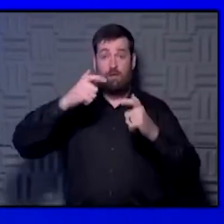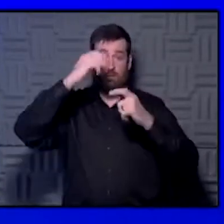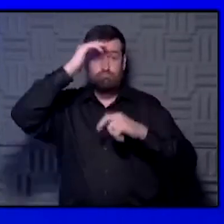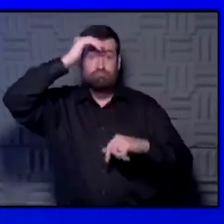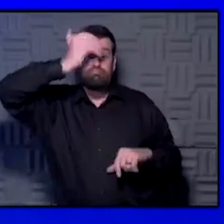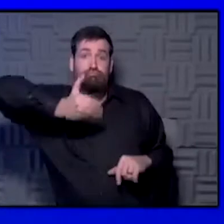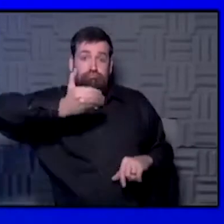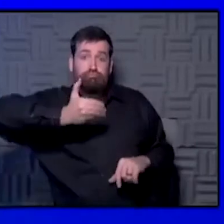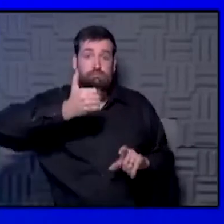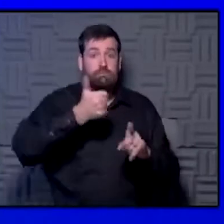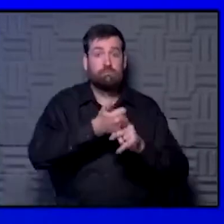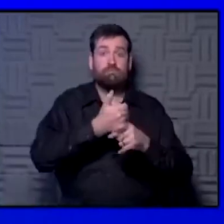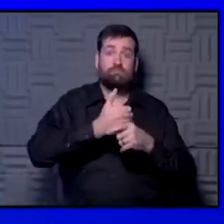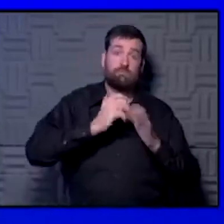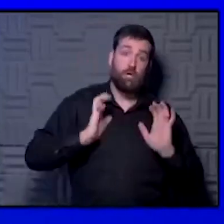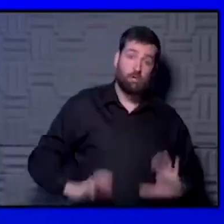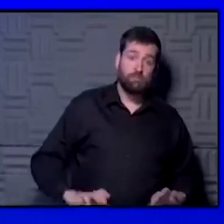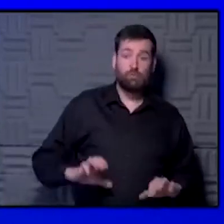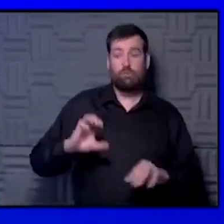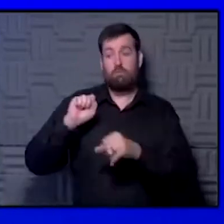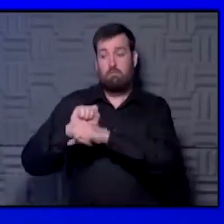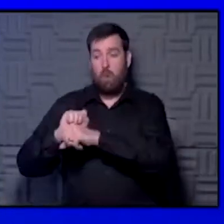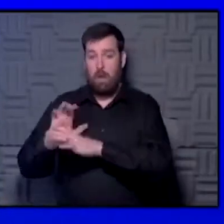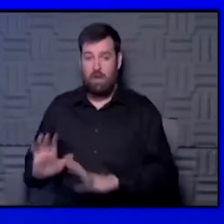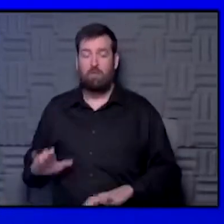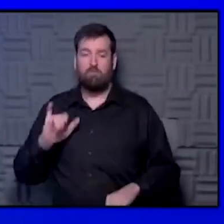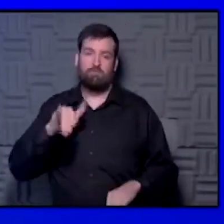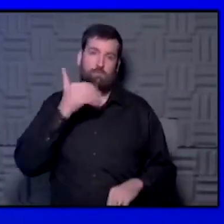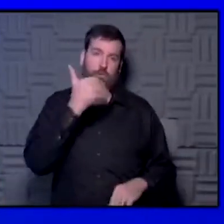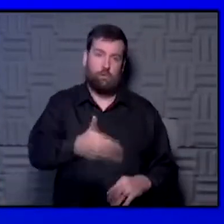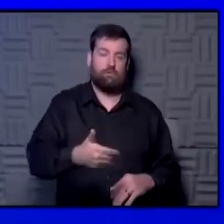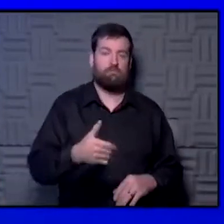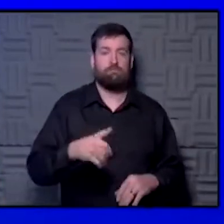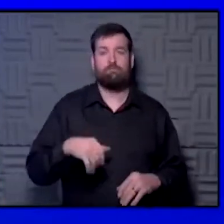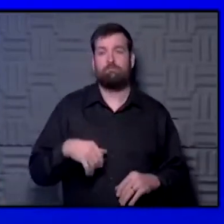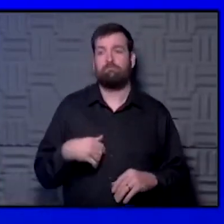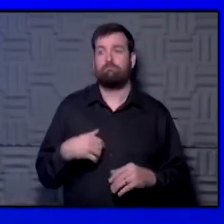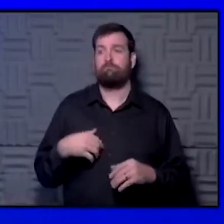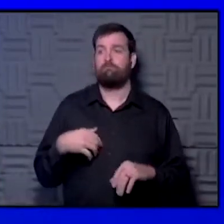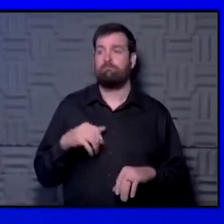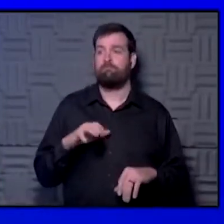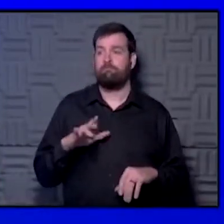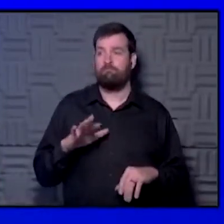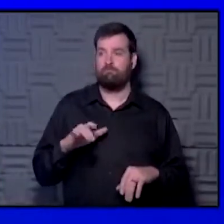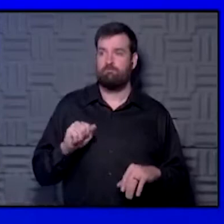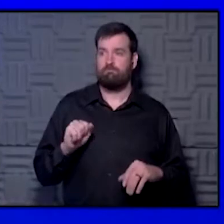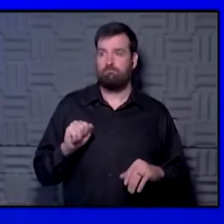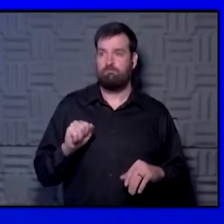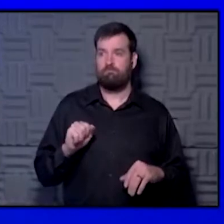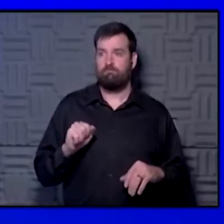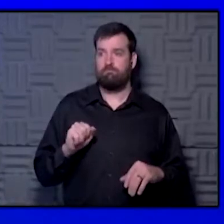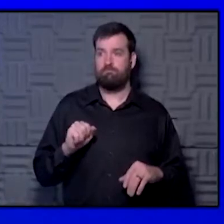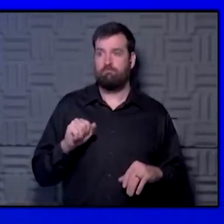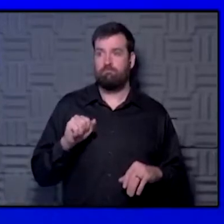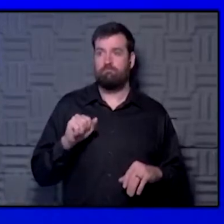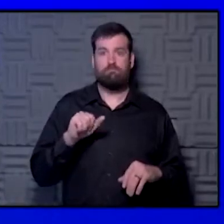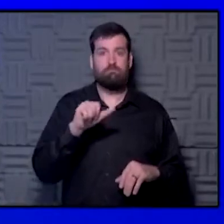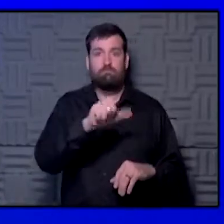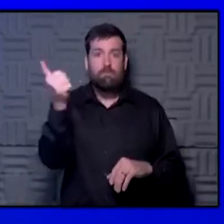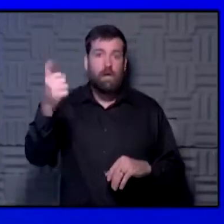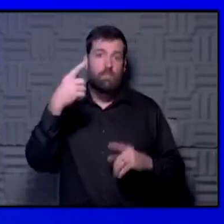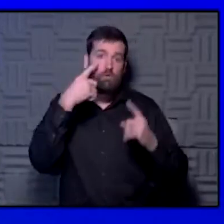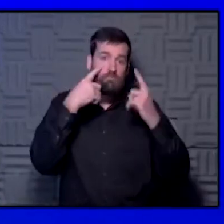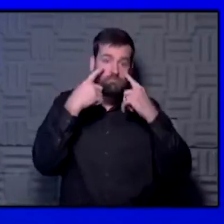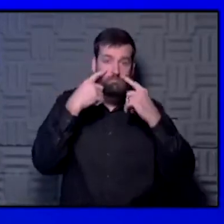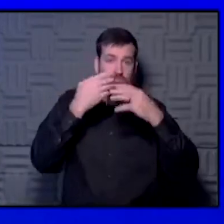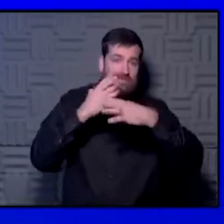you are the customer or the employee, that's going to be good. And again, any other eye protection you can buy